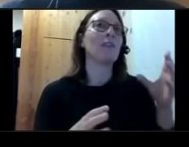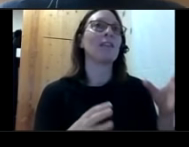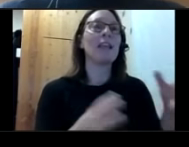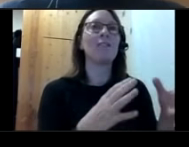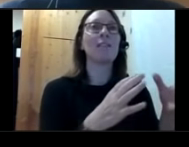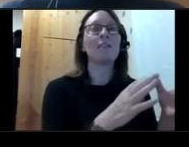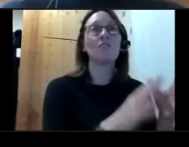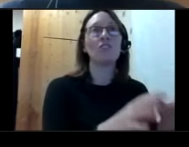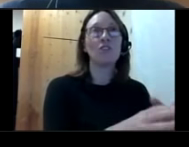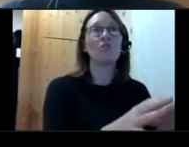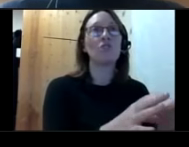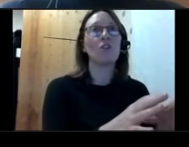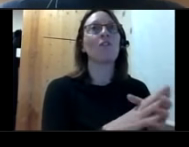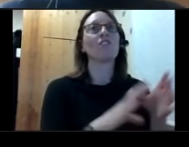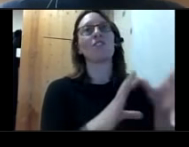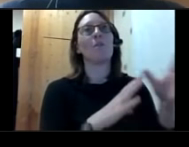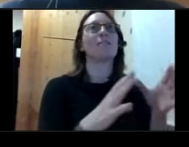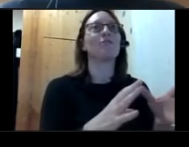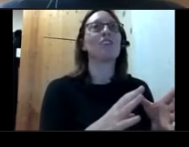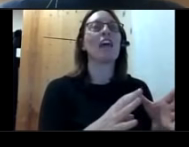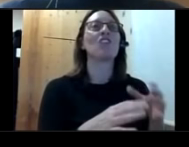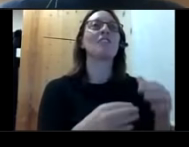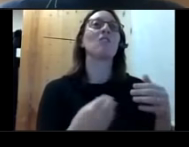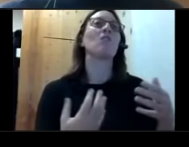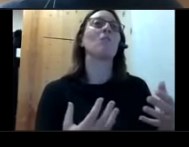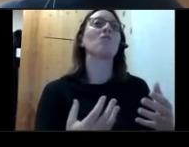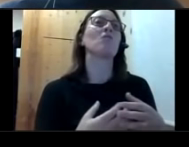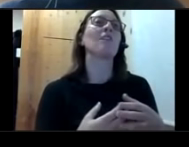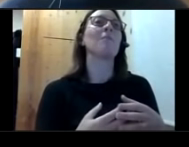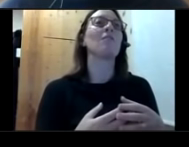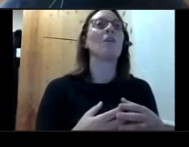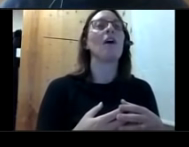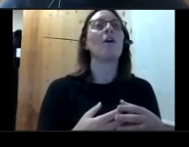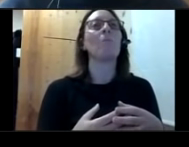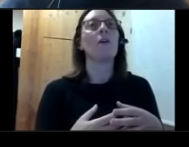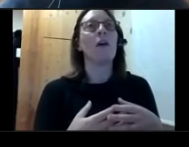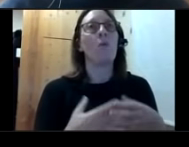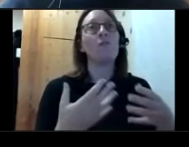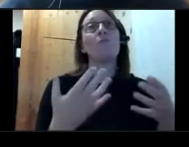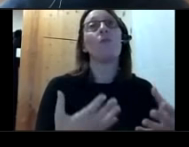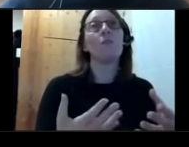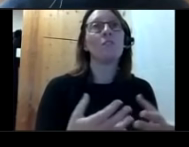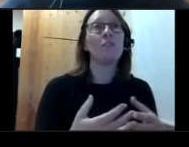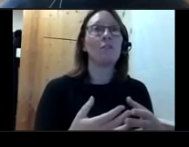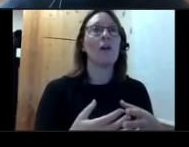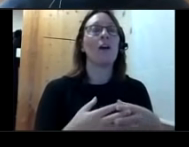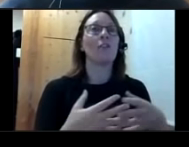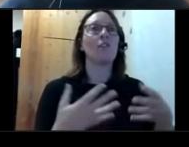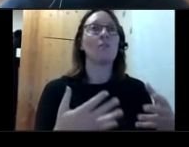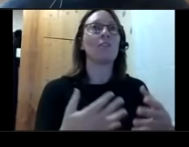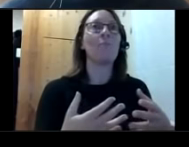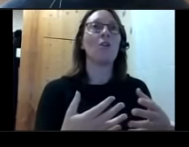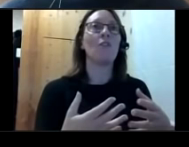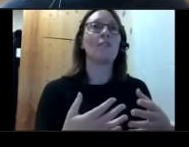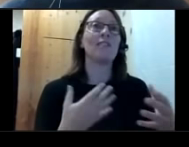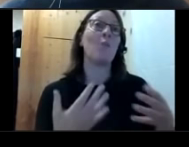statement. And there's a link in the slides to the Google Doc version, so it might still change. And this is one of the model statements that we've put forward to the